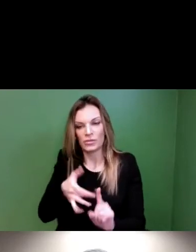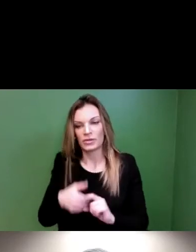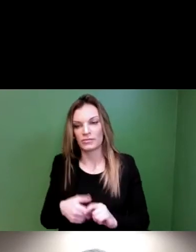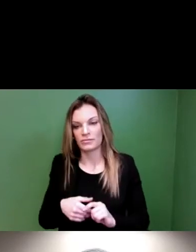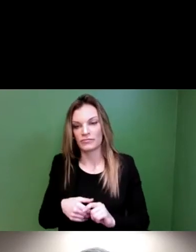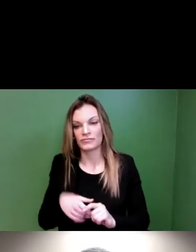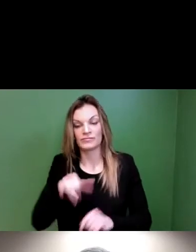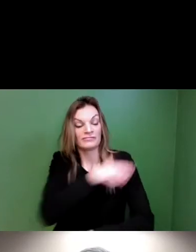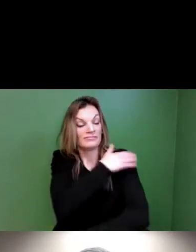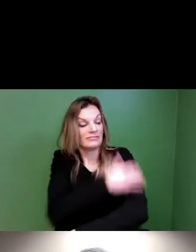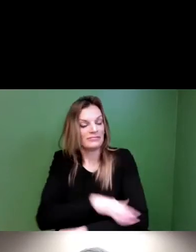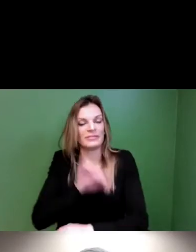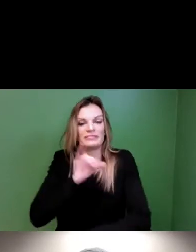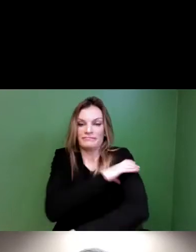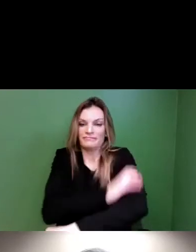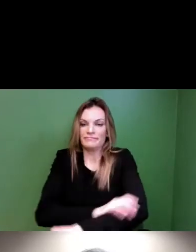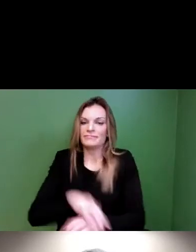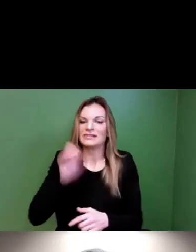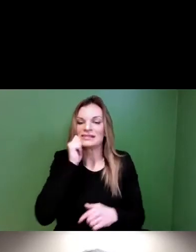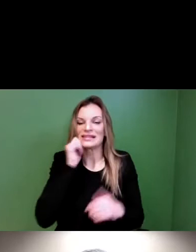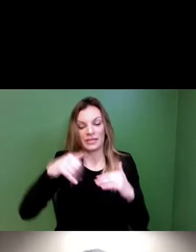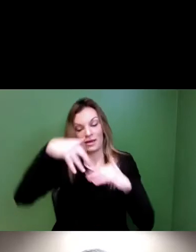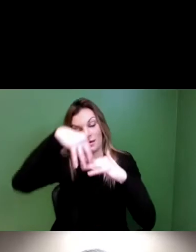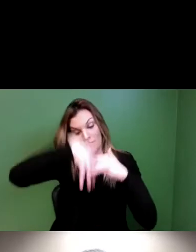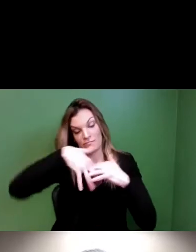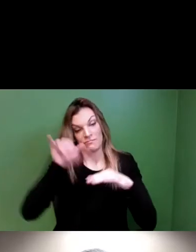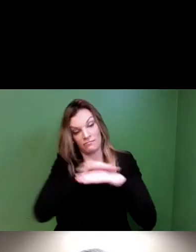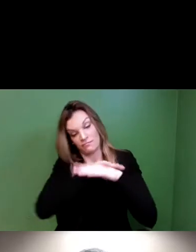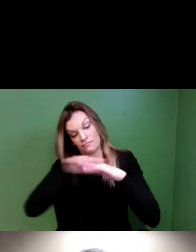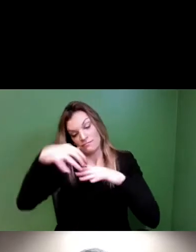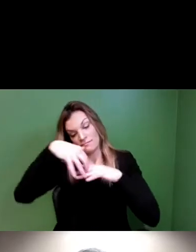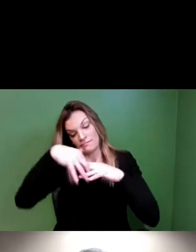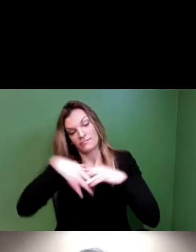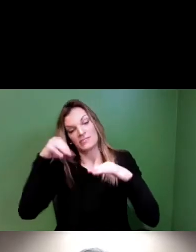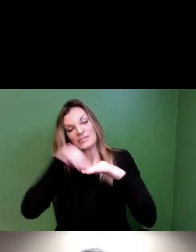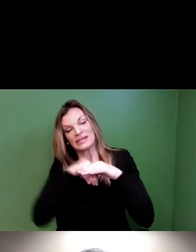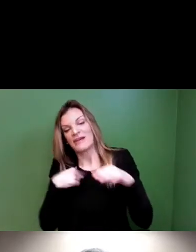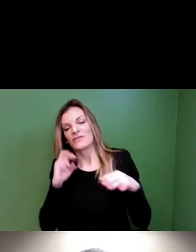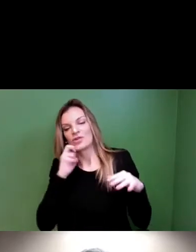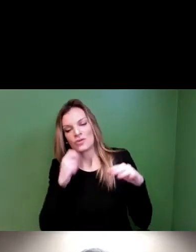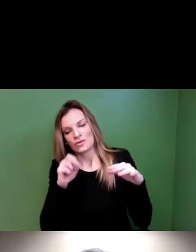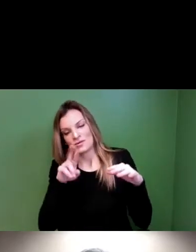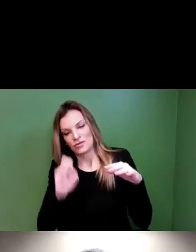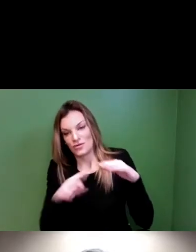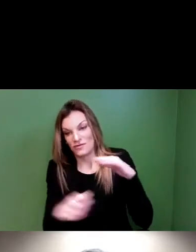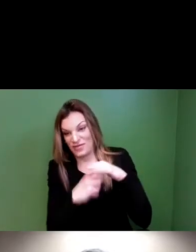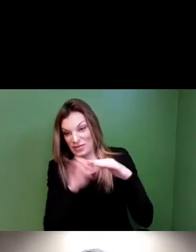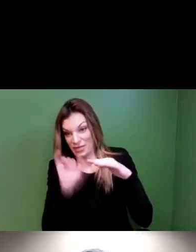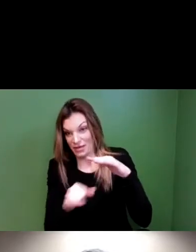skin nerves or cutaneous nerves. And those nerves then send signaling to the brain to help the